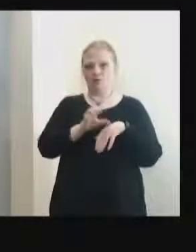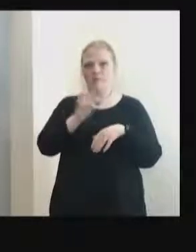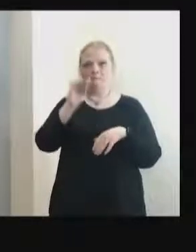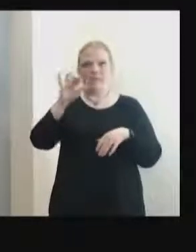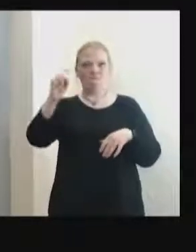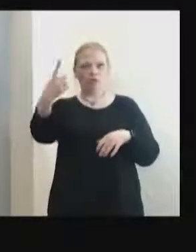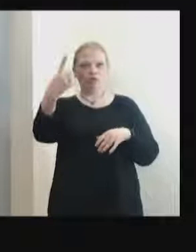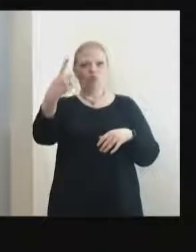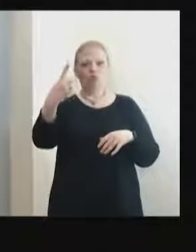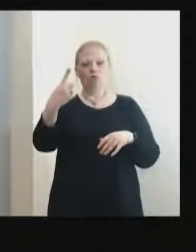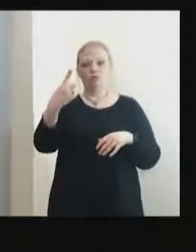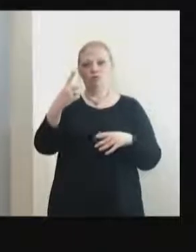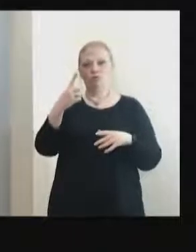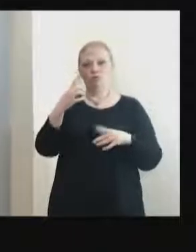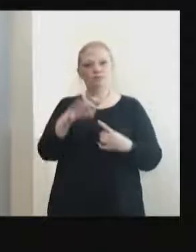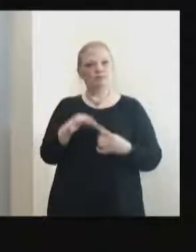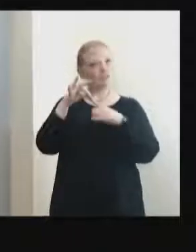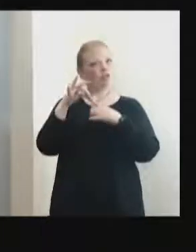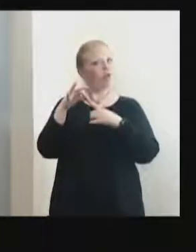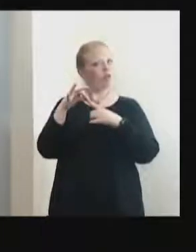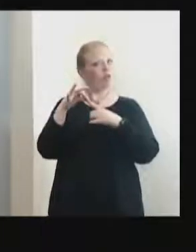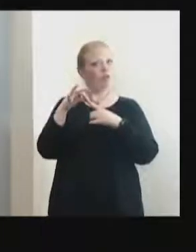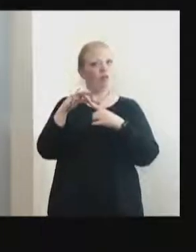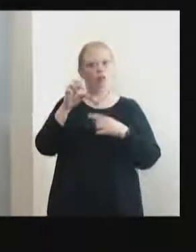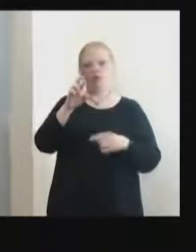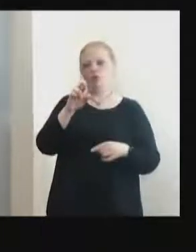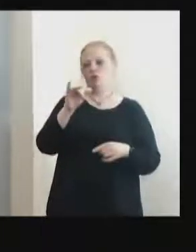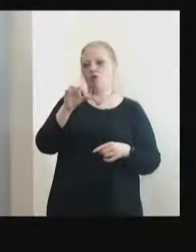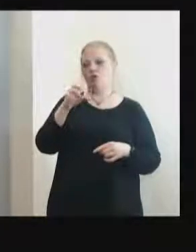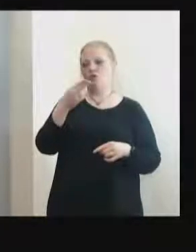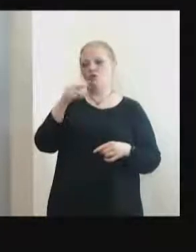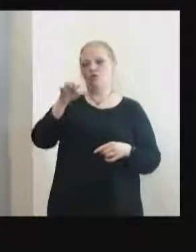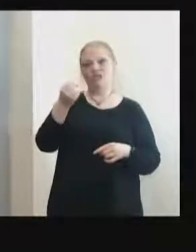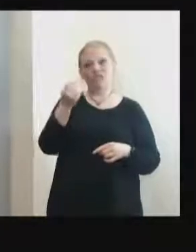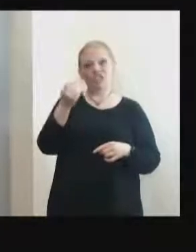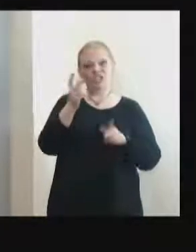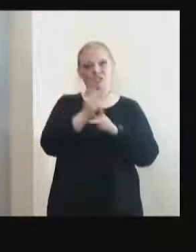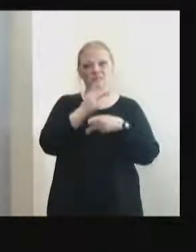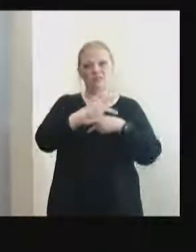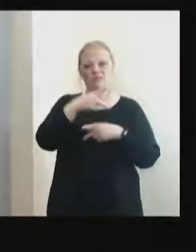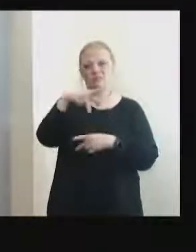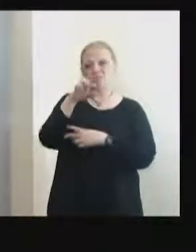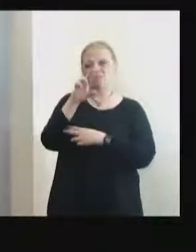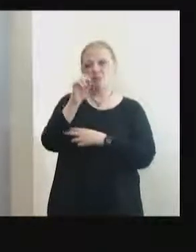doing a special pod at Rich's Products. So we just want to thank Rich's